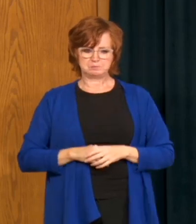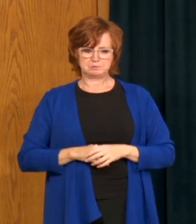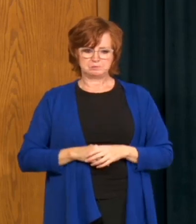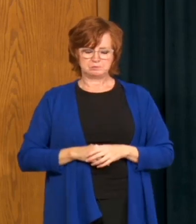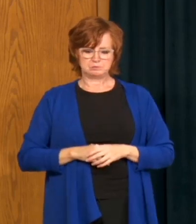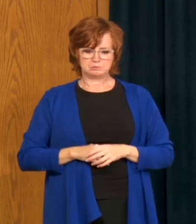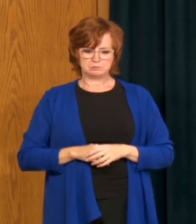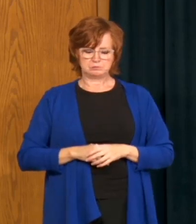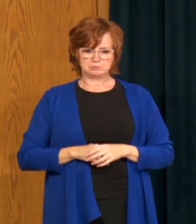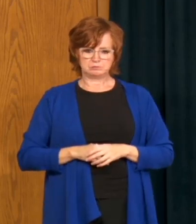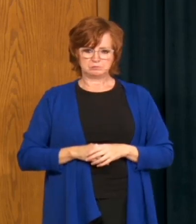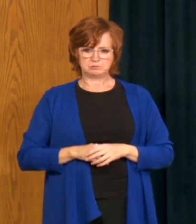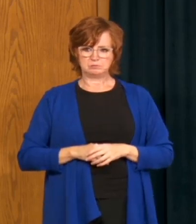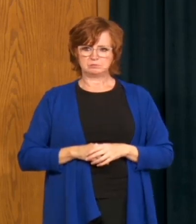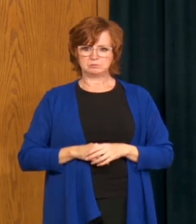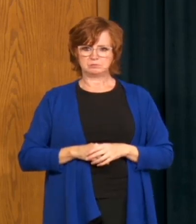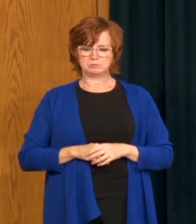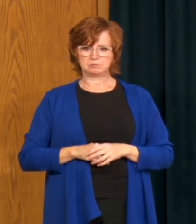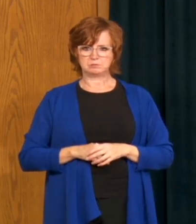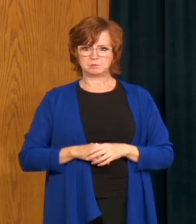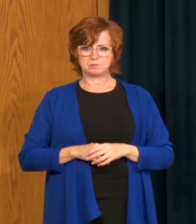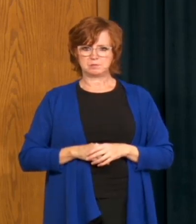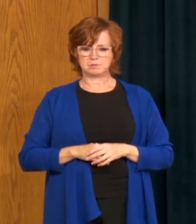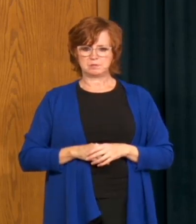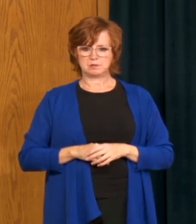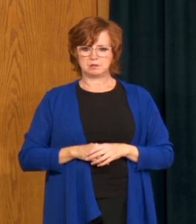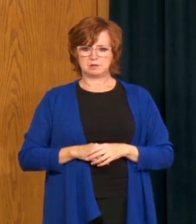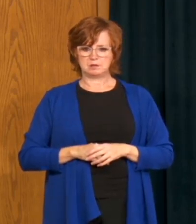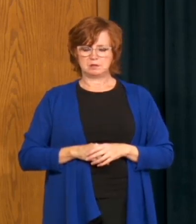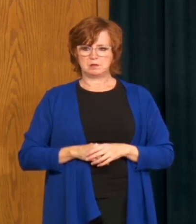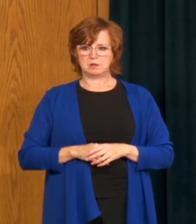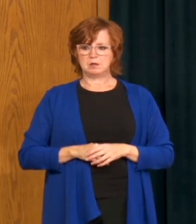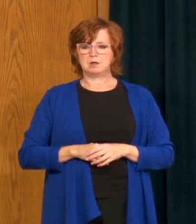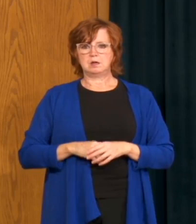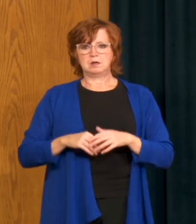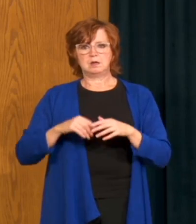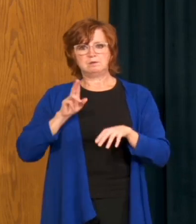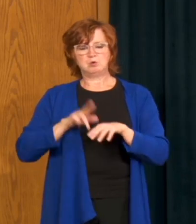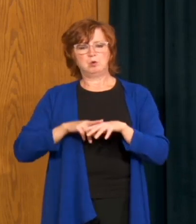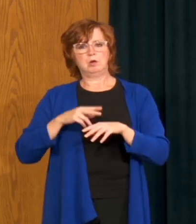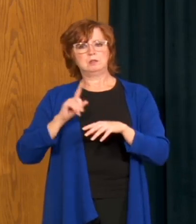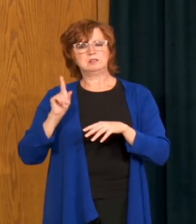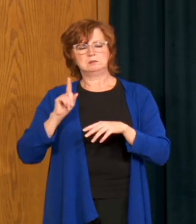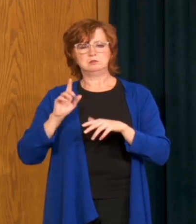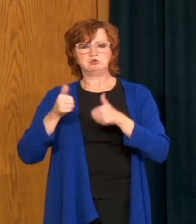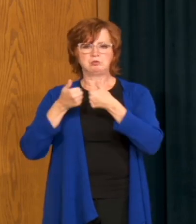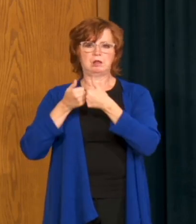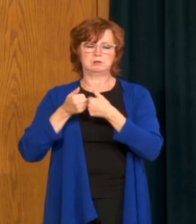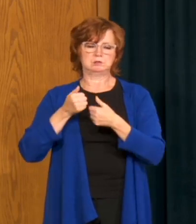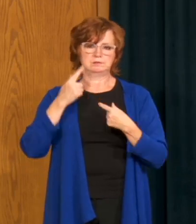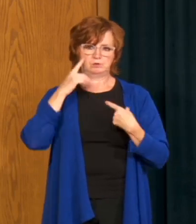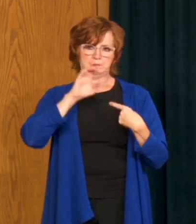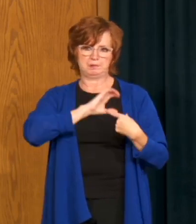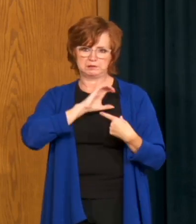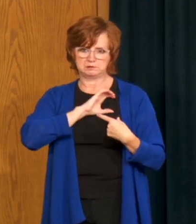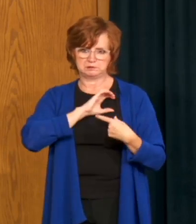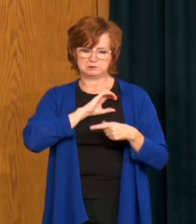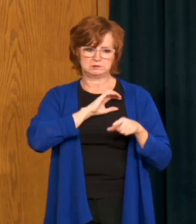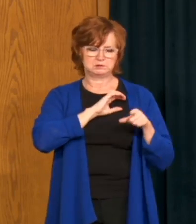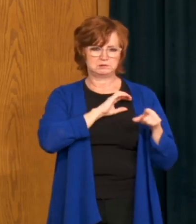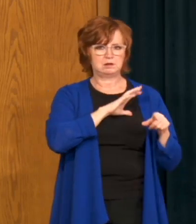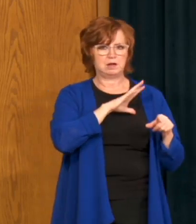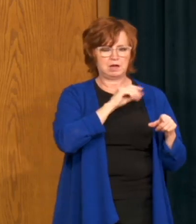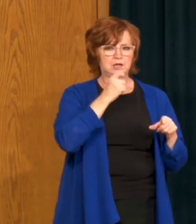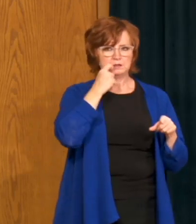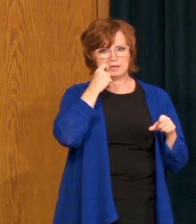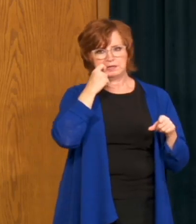law enforcement deals with, but for individuals who have a substance use disorder, I think the focus should be on partnerships that create